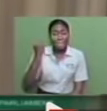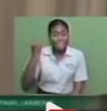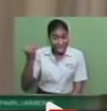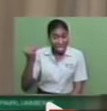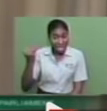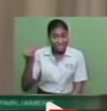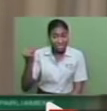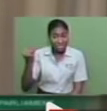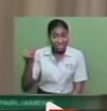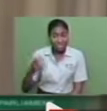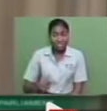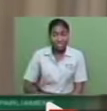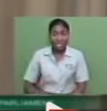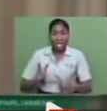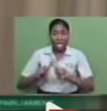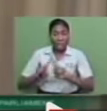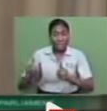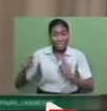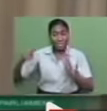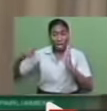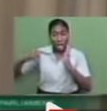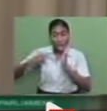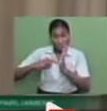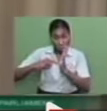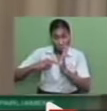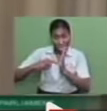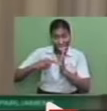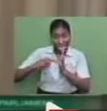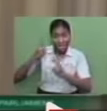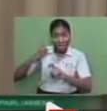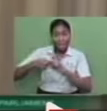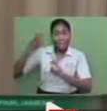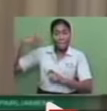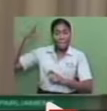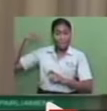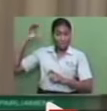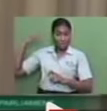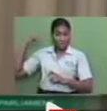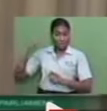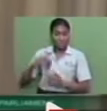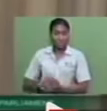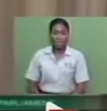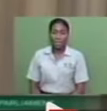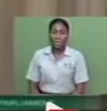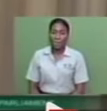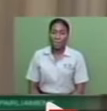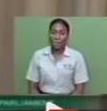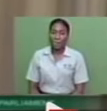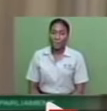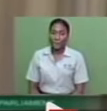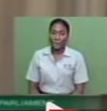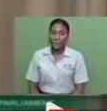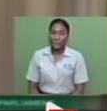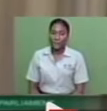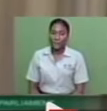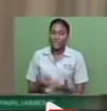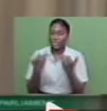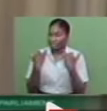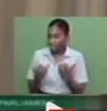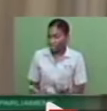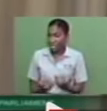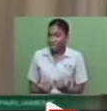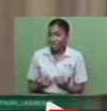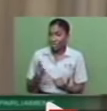outstanding bills from the previous fiscal year due to lack of releases that will now have to come out of the present 21